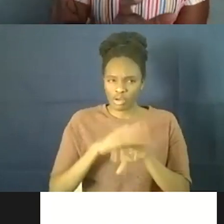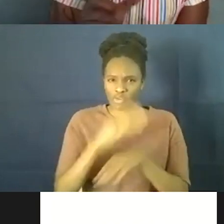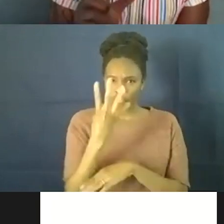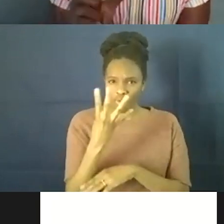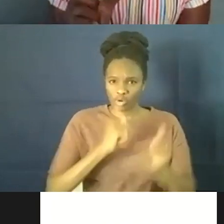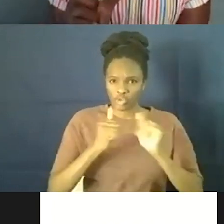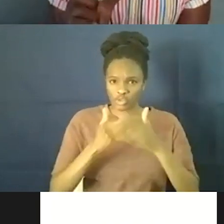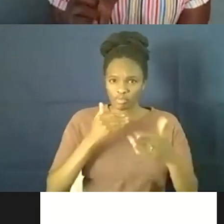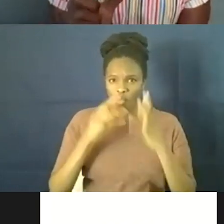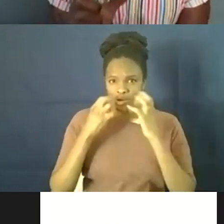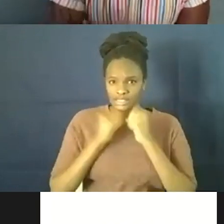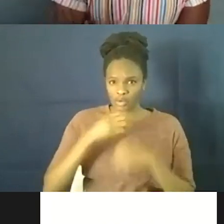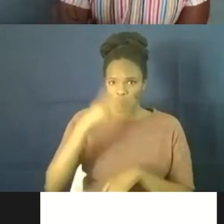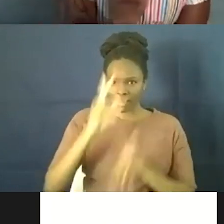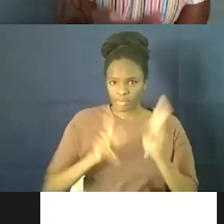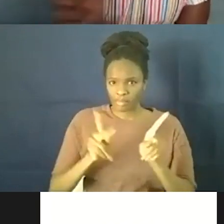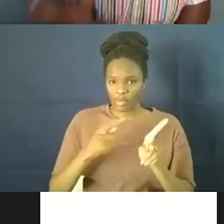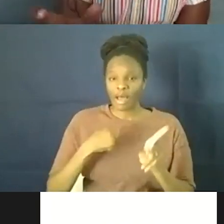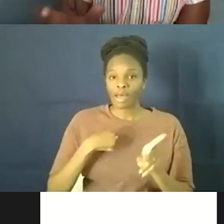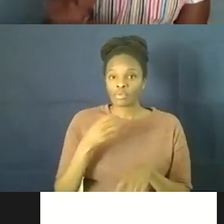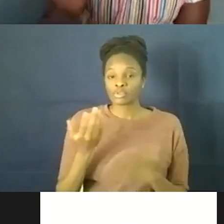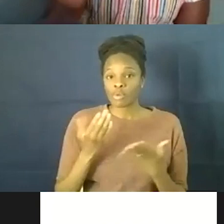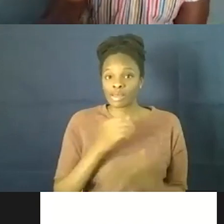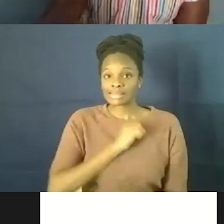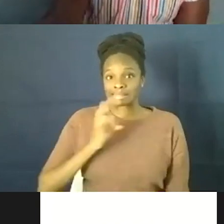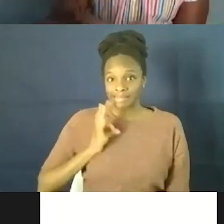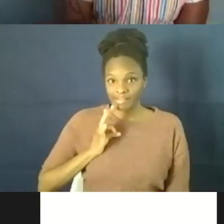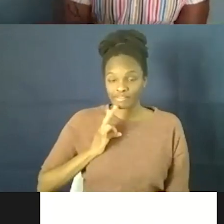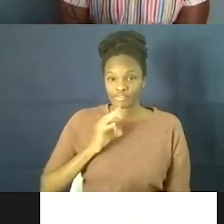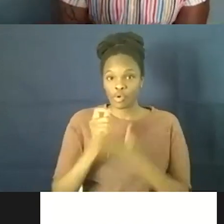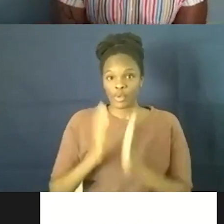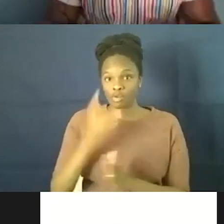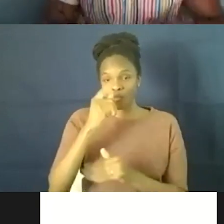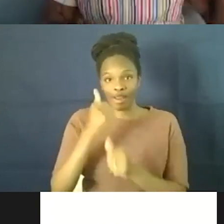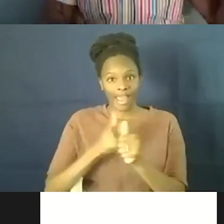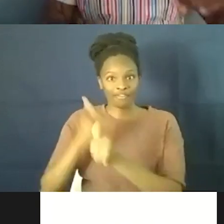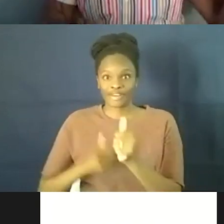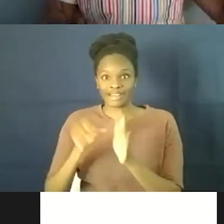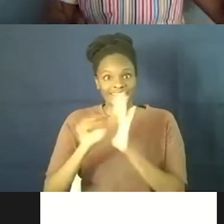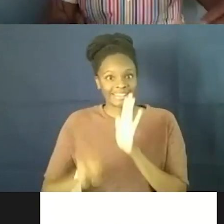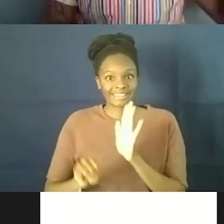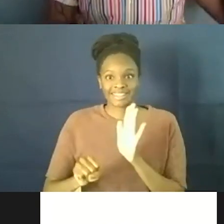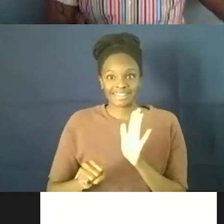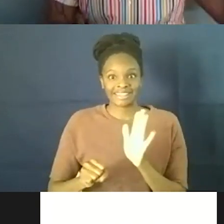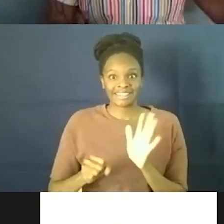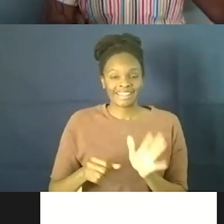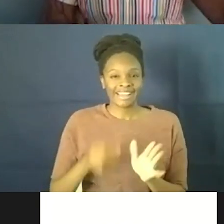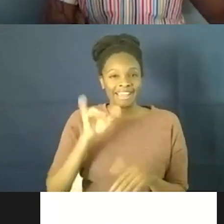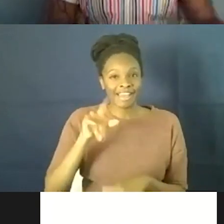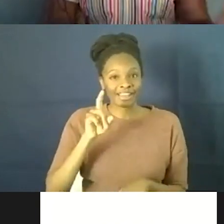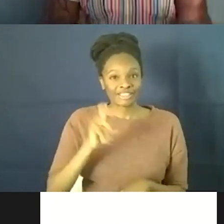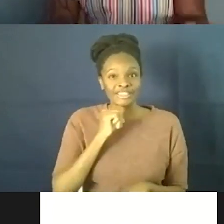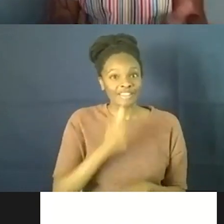White People, and I was a staff writer every season, and that's not supposed to happen. You're supposed to get promoted with each season of